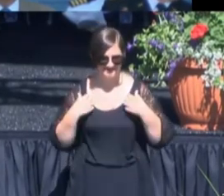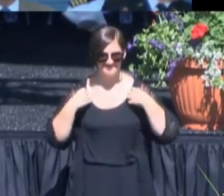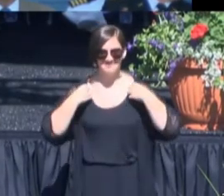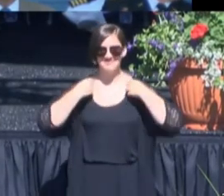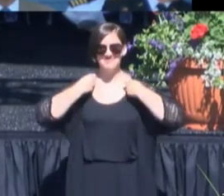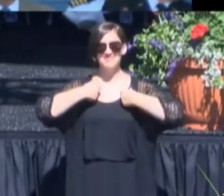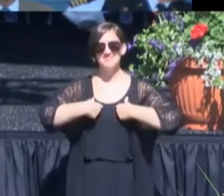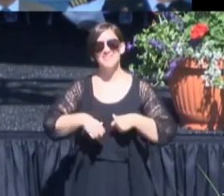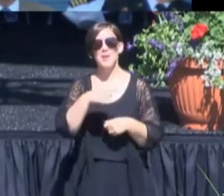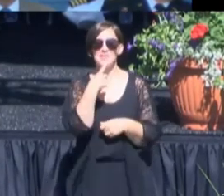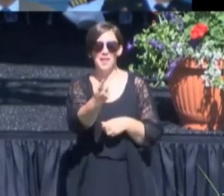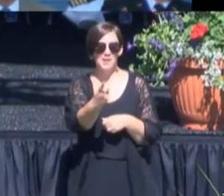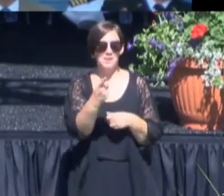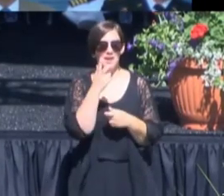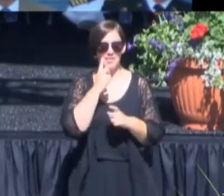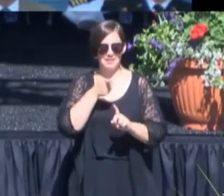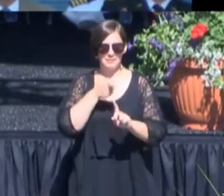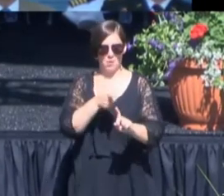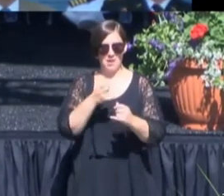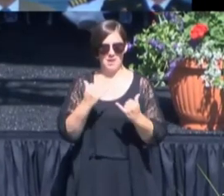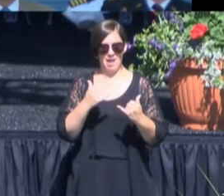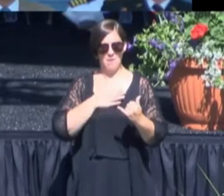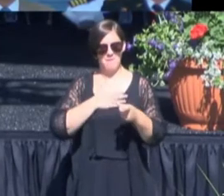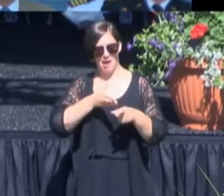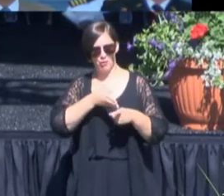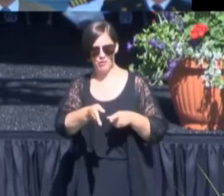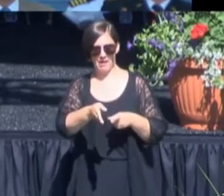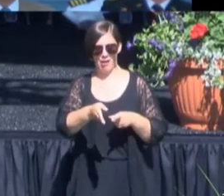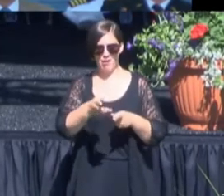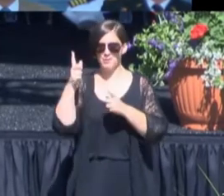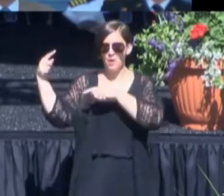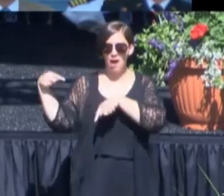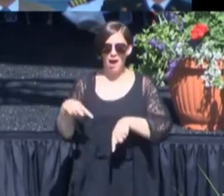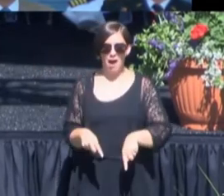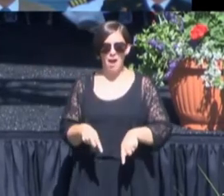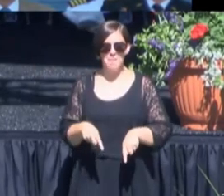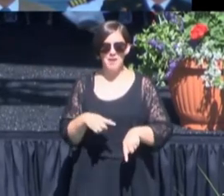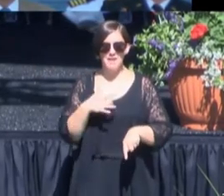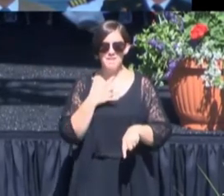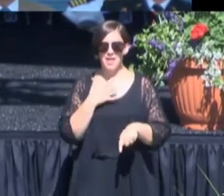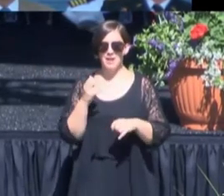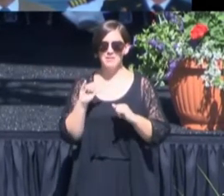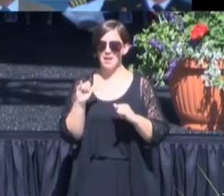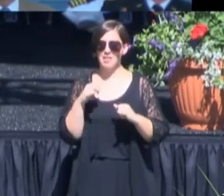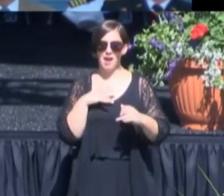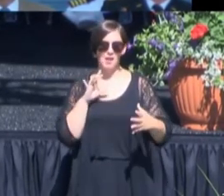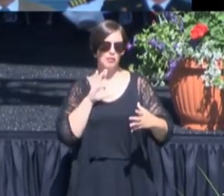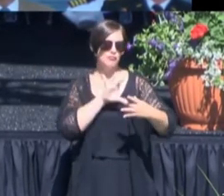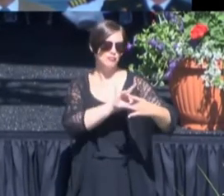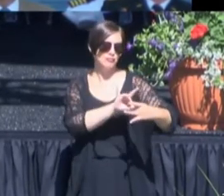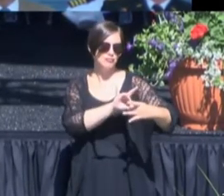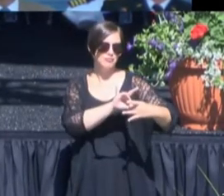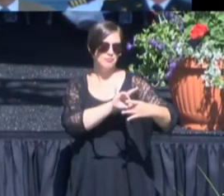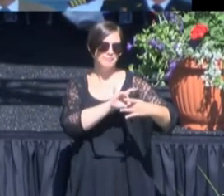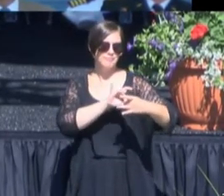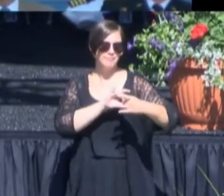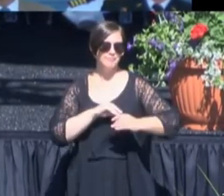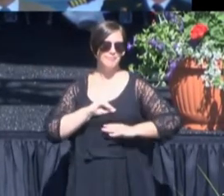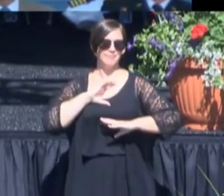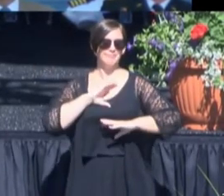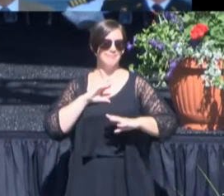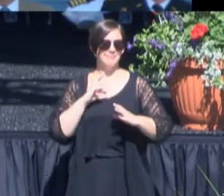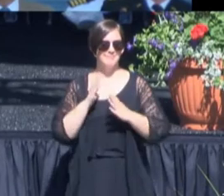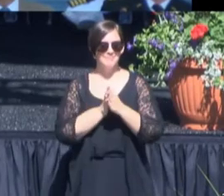you, at this point in my career, coming back here is like plugging in your cell phone to a charger. It just immediately juices you